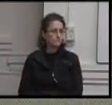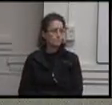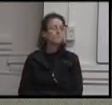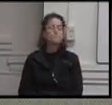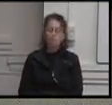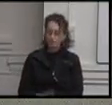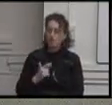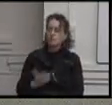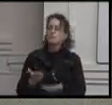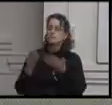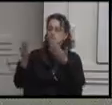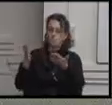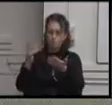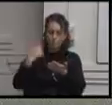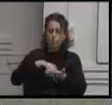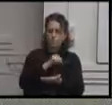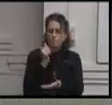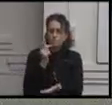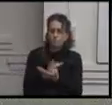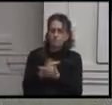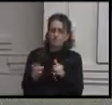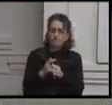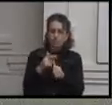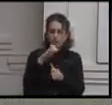Move we approve a first-class liquor license for